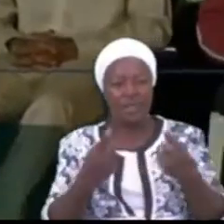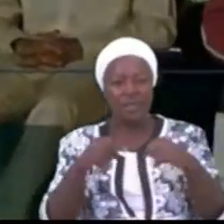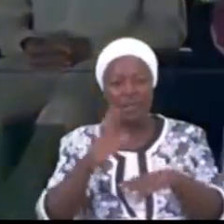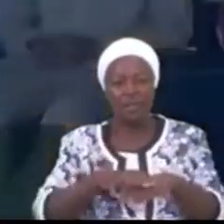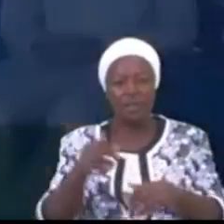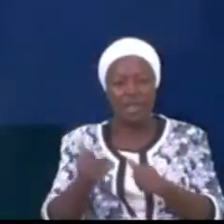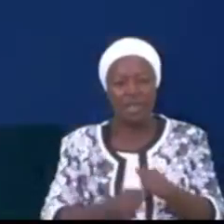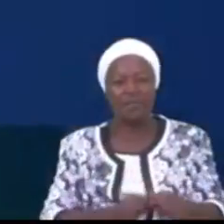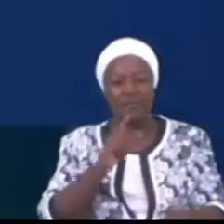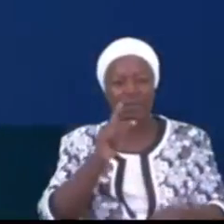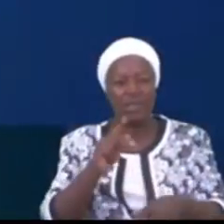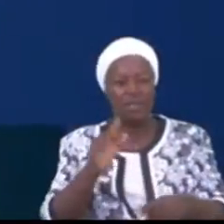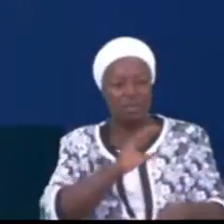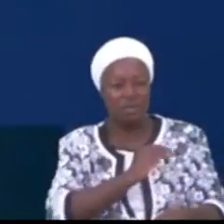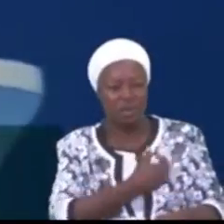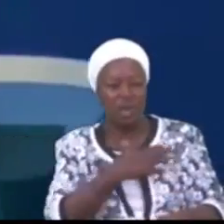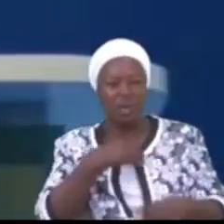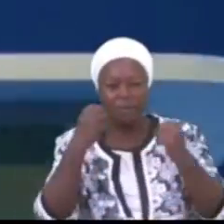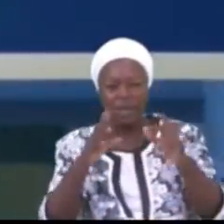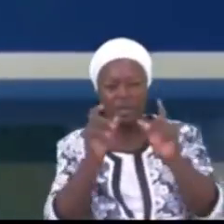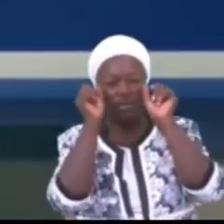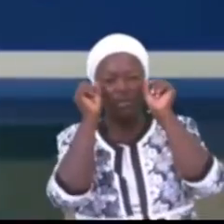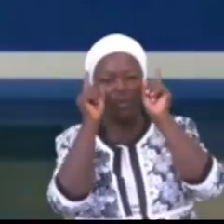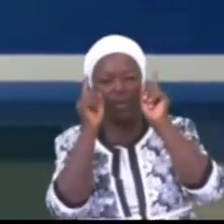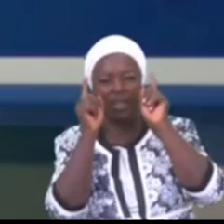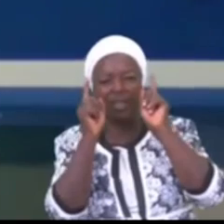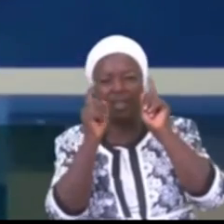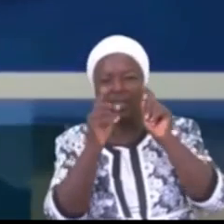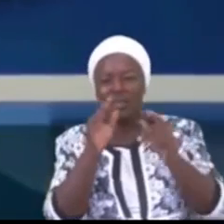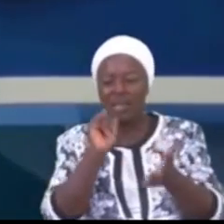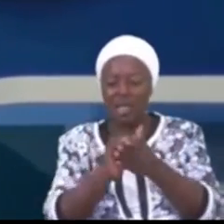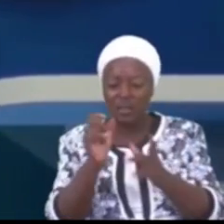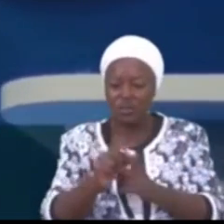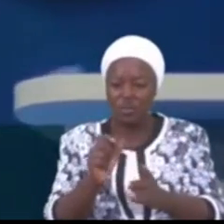wonders." Many wonders. That's what many.